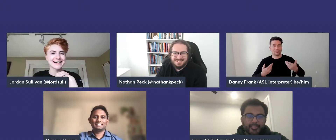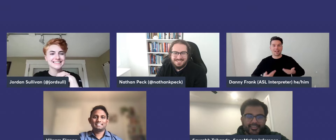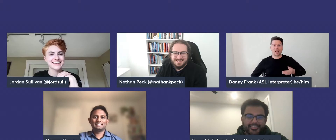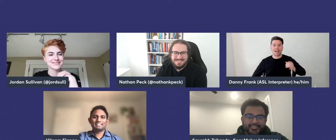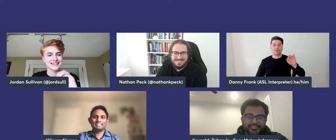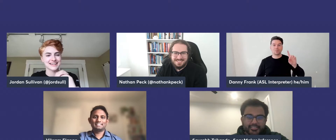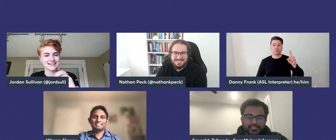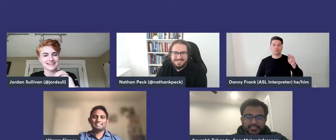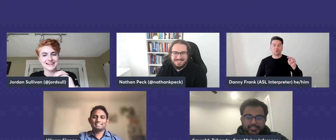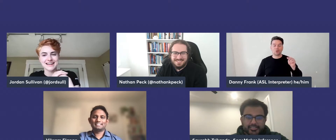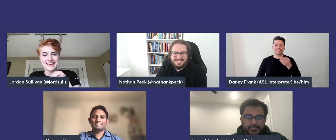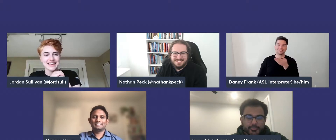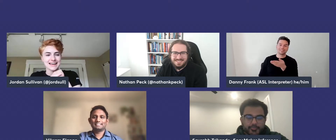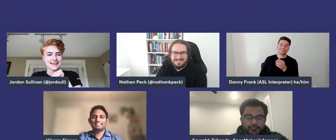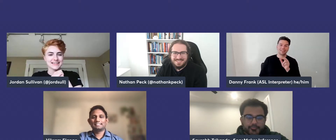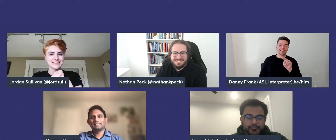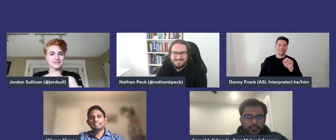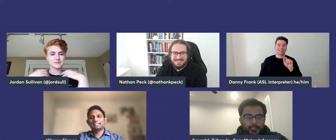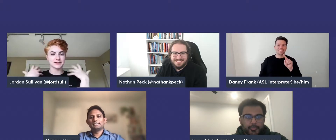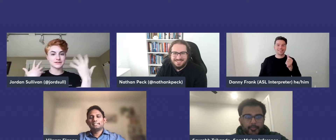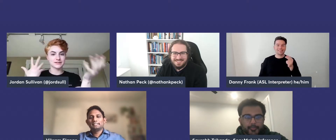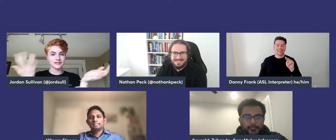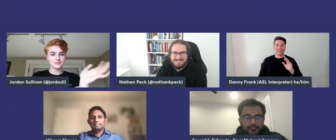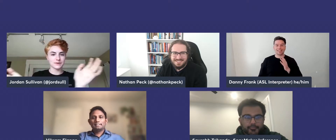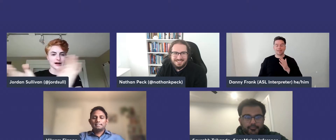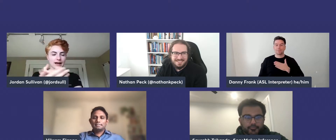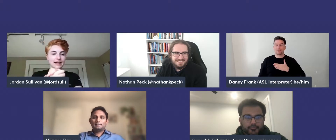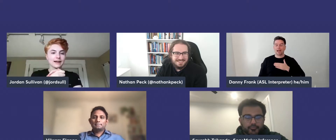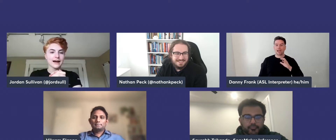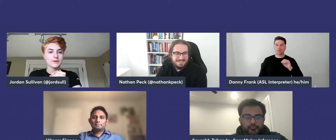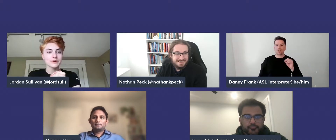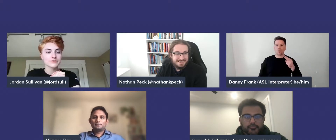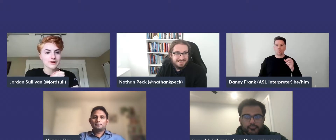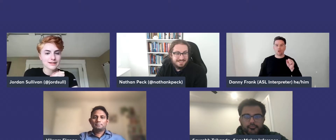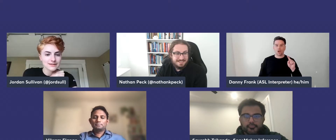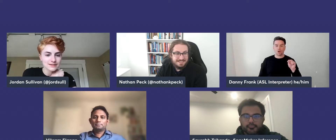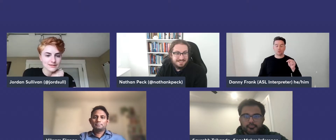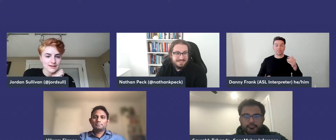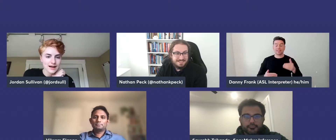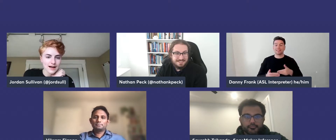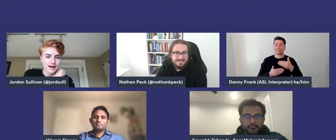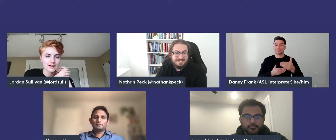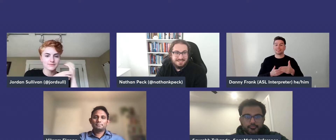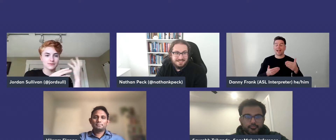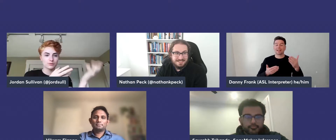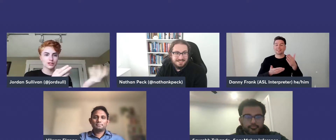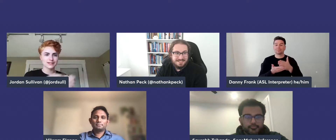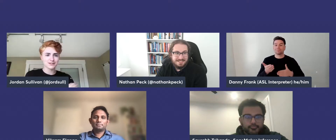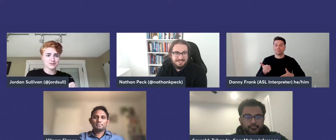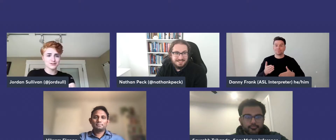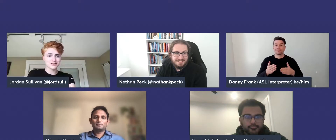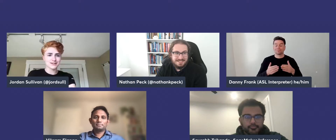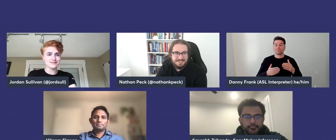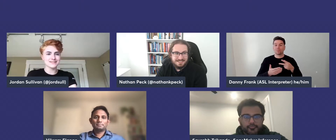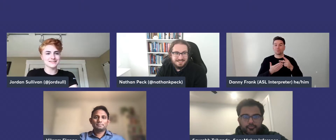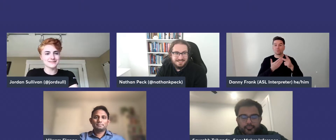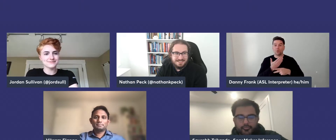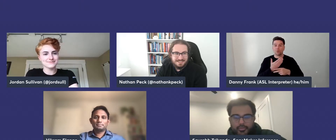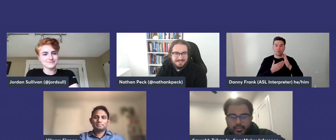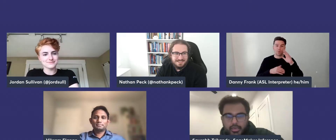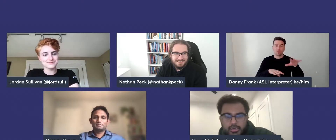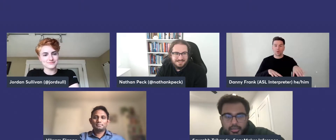our next segment here is going to be hosted by our friends. Would you like to introduce